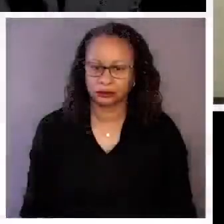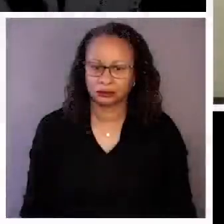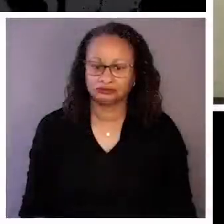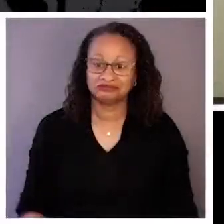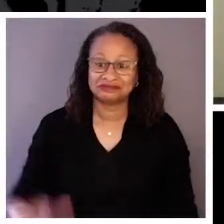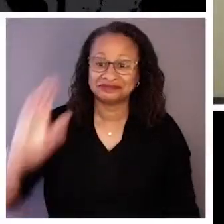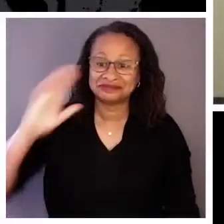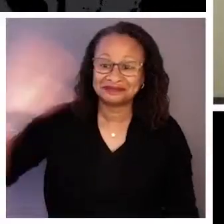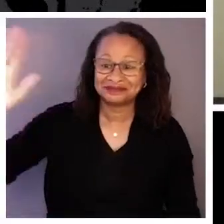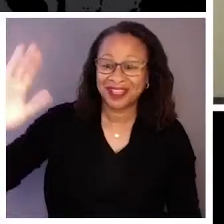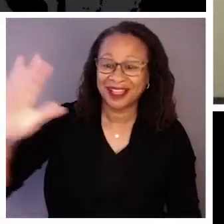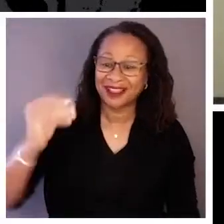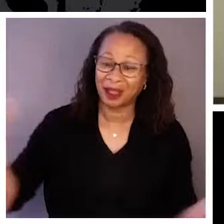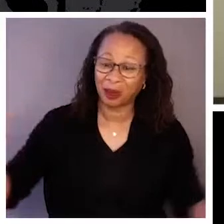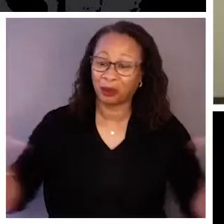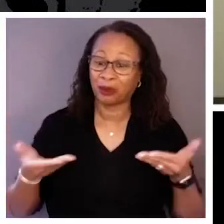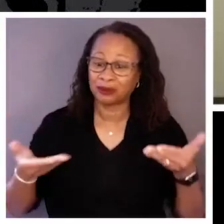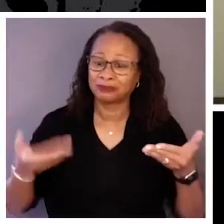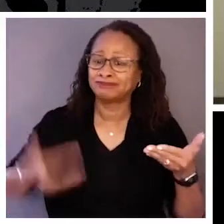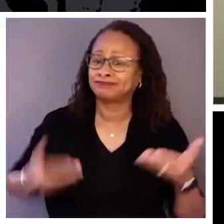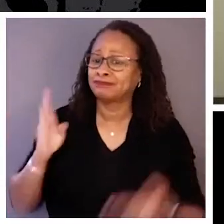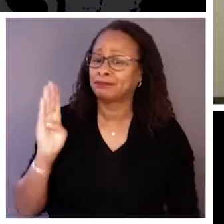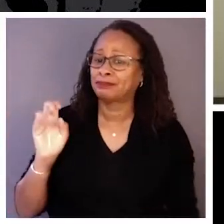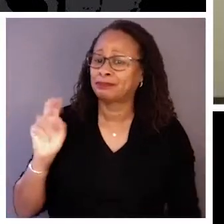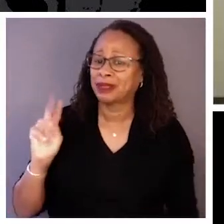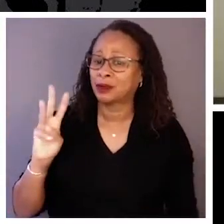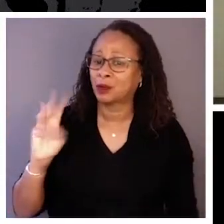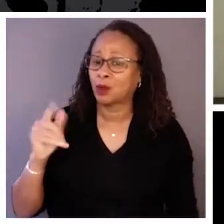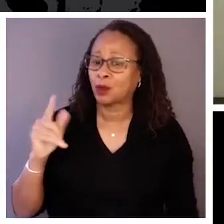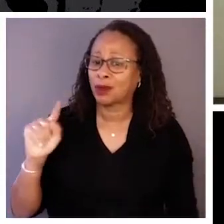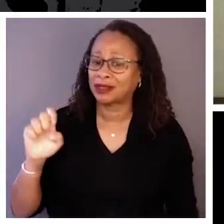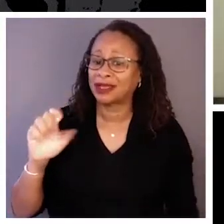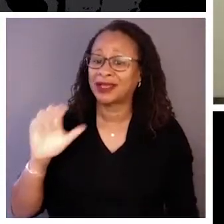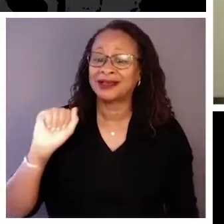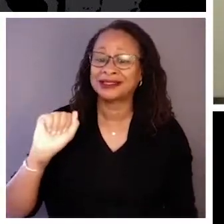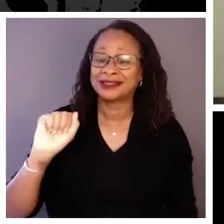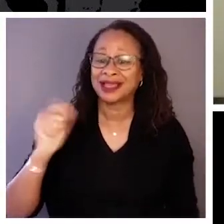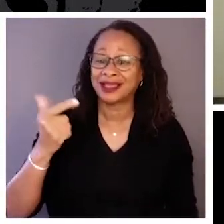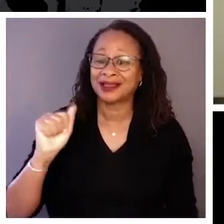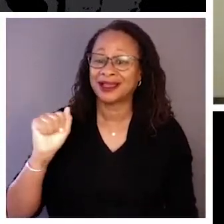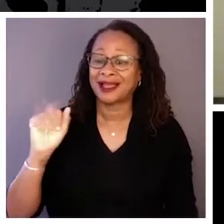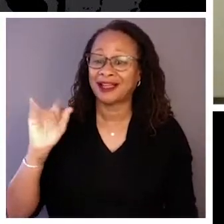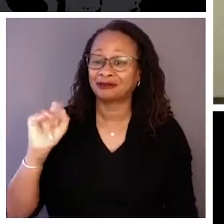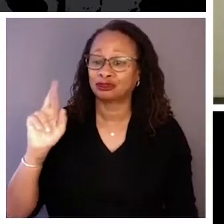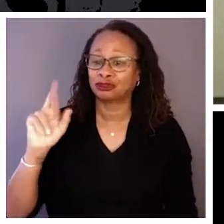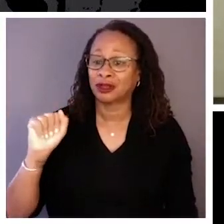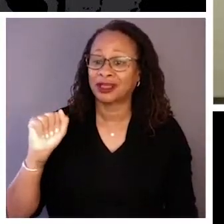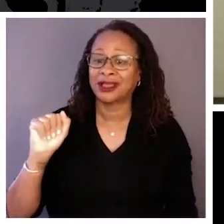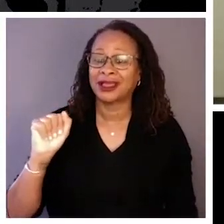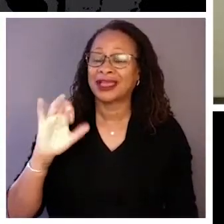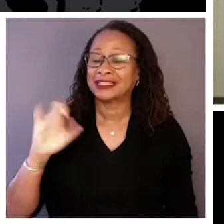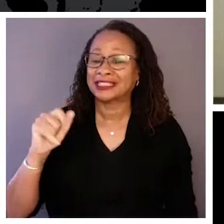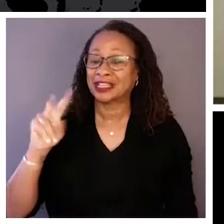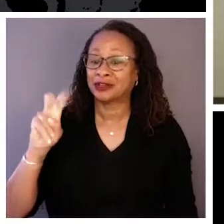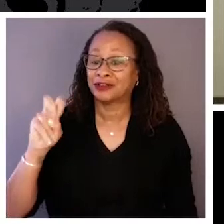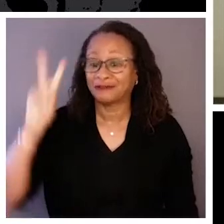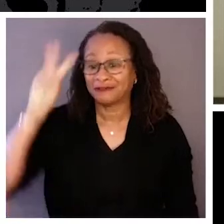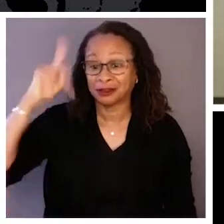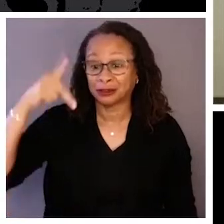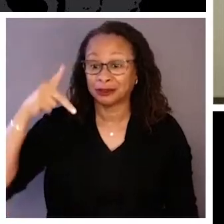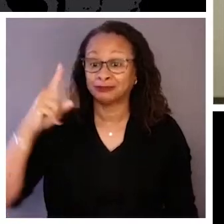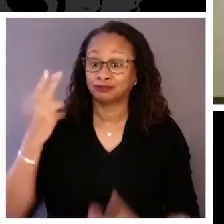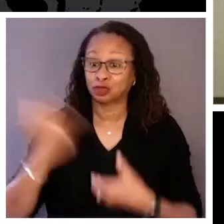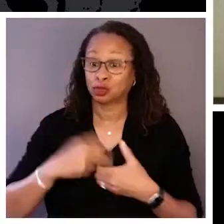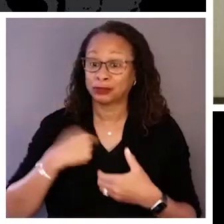Hi, everybody, and welcome. I'm Ben Whitehair, your SAG-AFTRA Executive Vice President. Joining me to host today's presentation is National